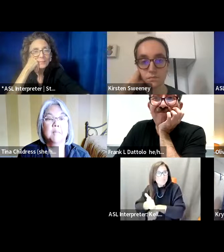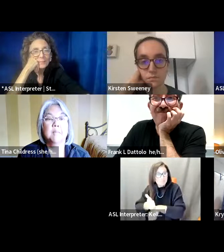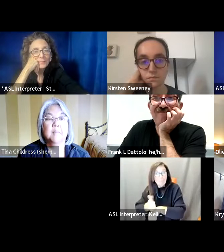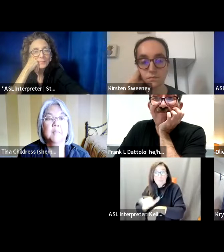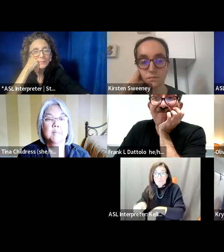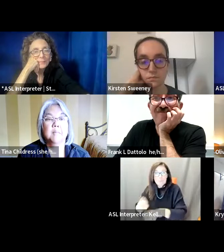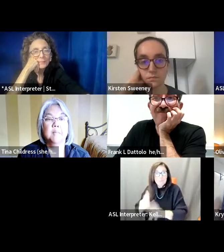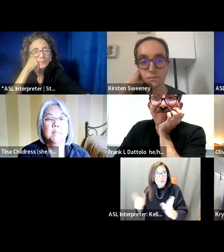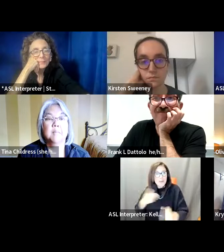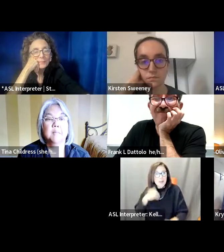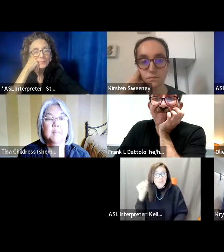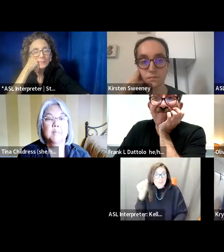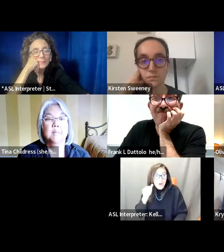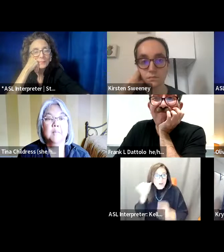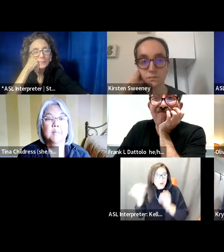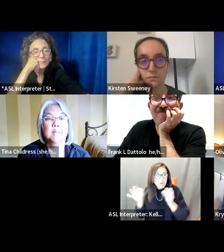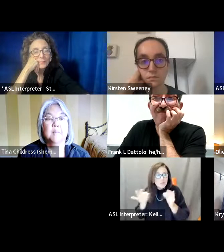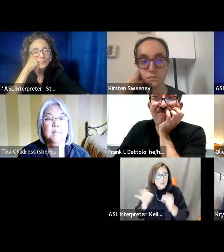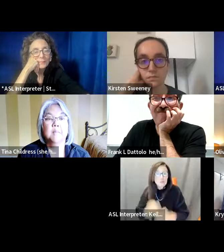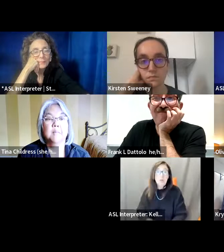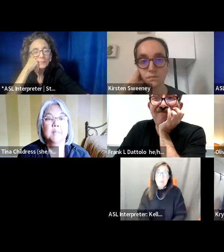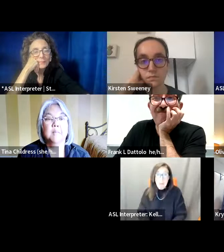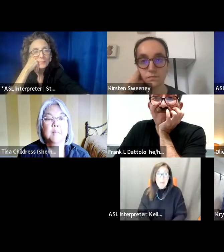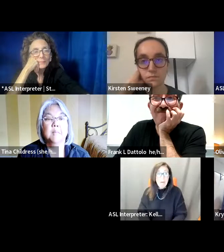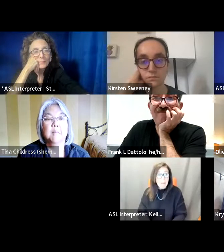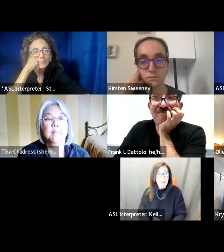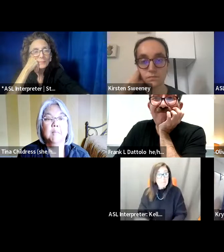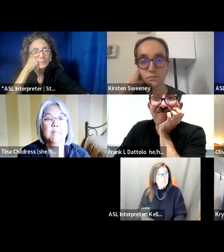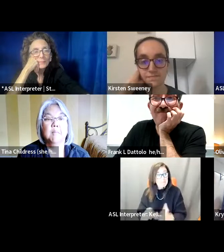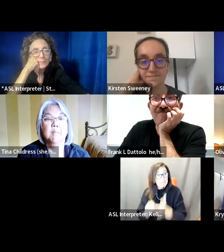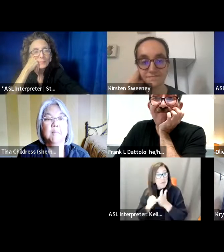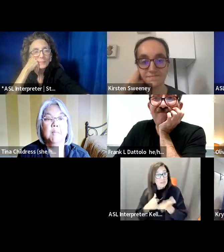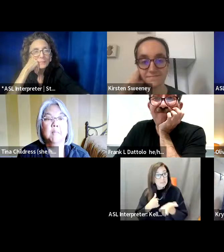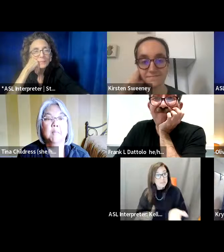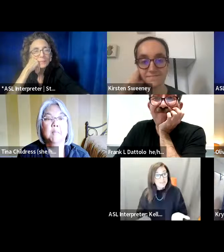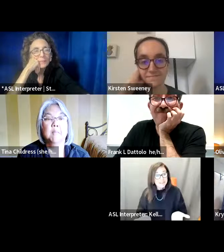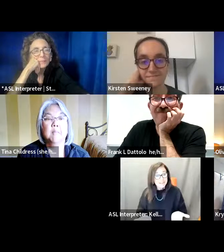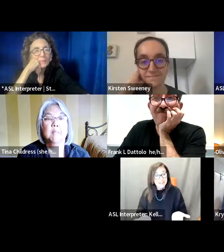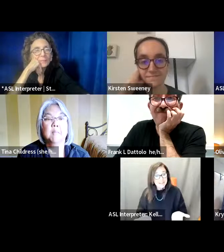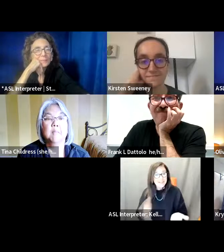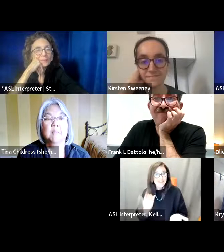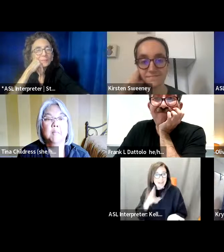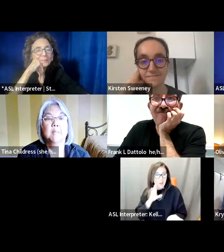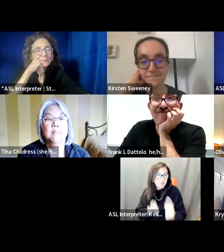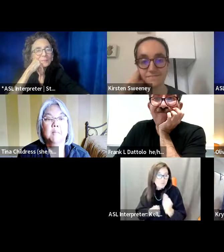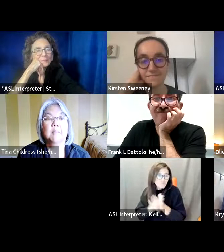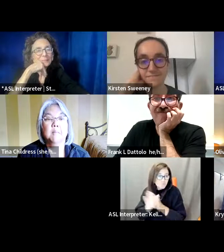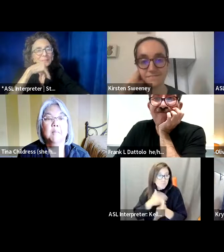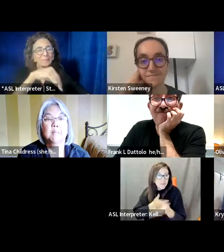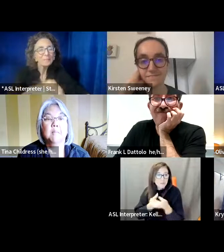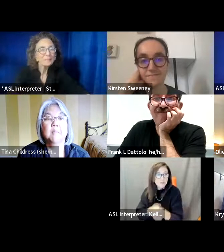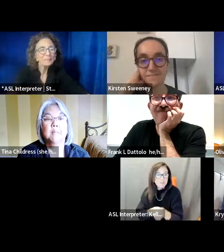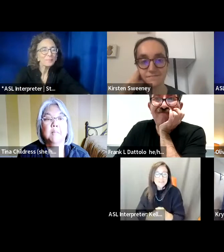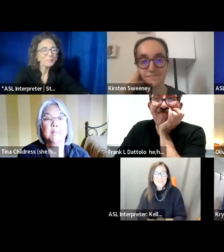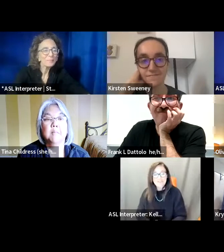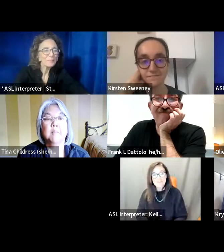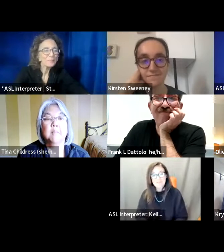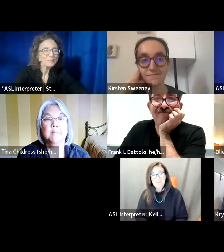or voiceover features. So that would kind of build my trust.